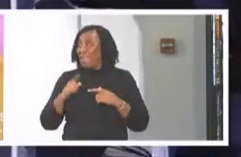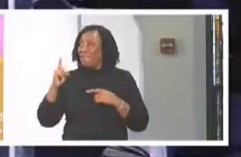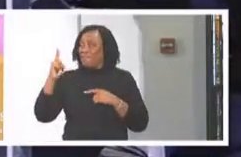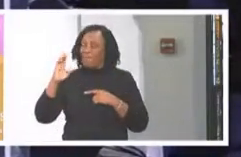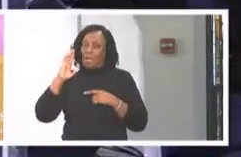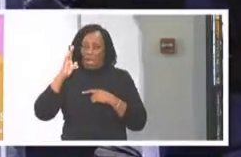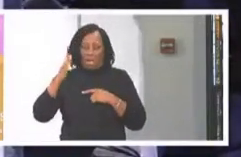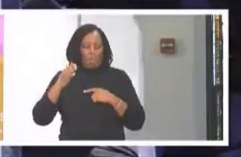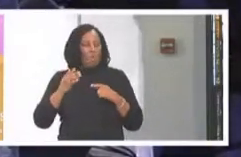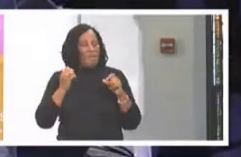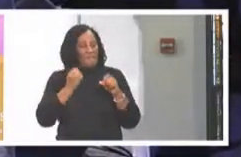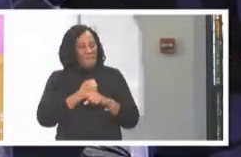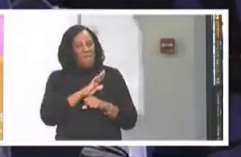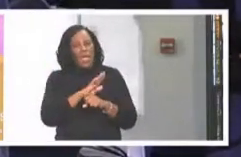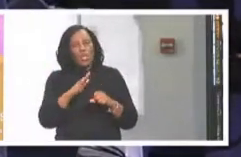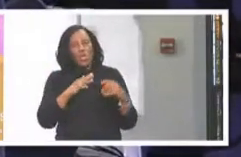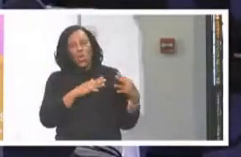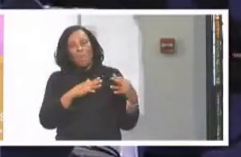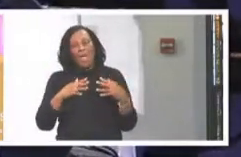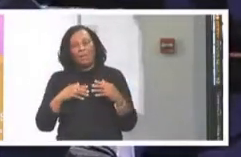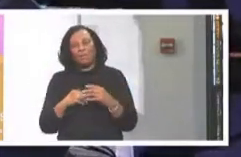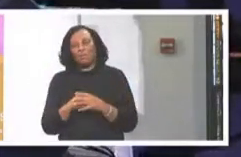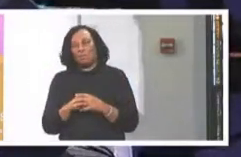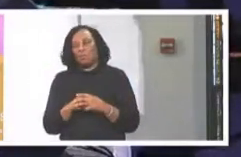battles. If.